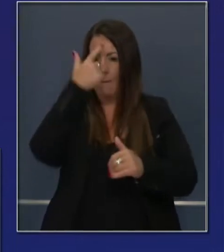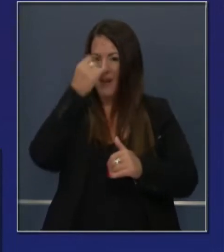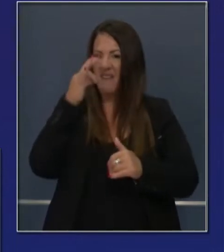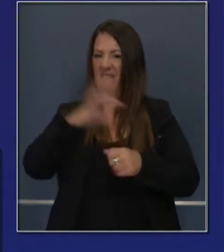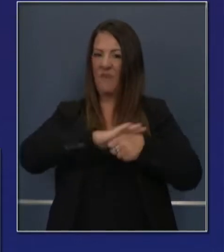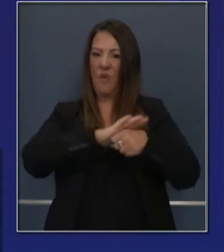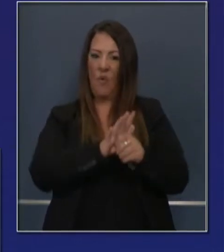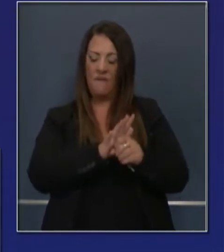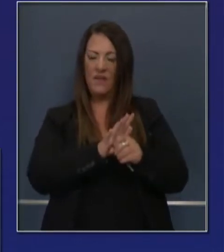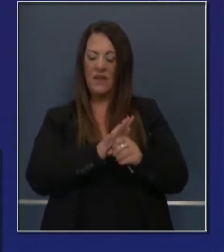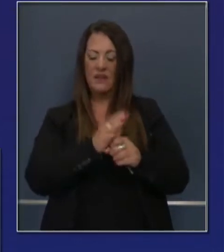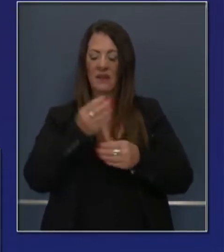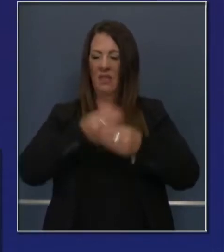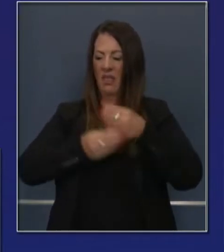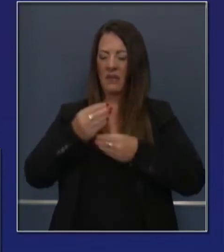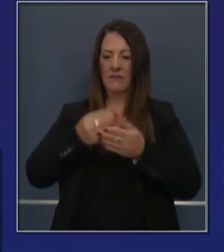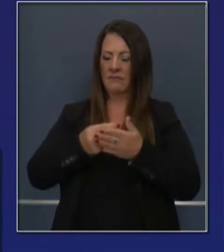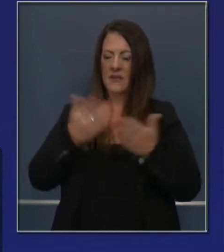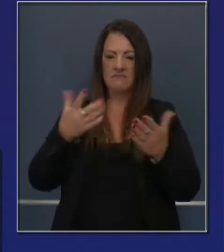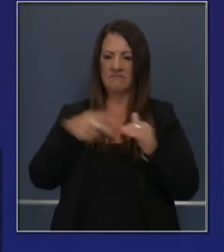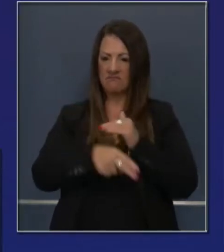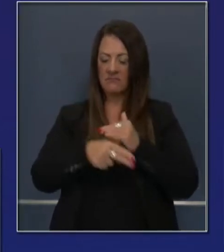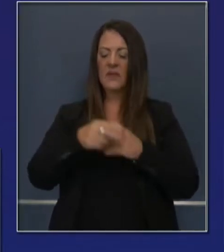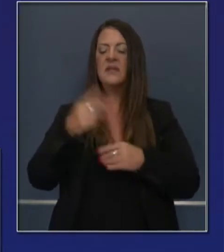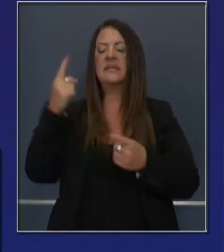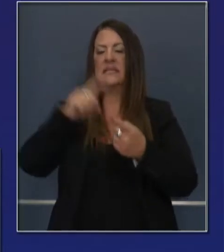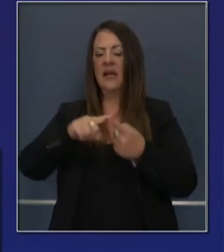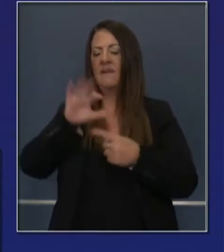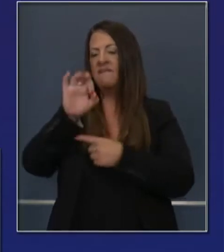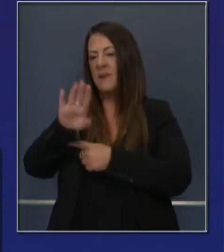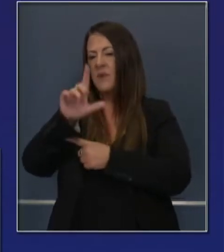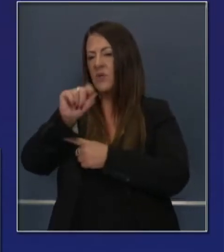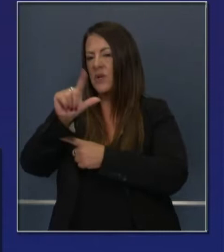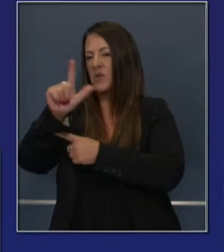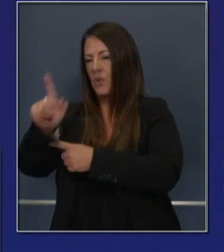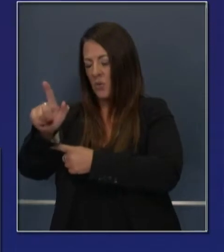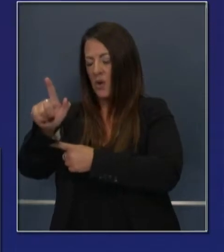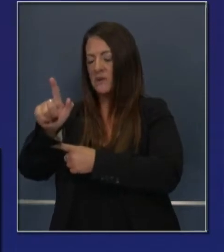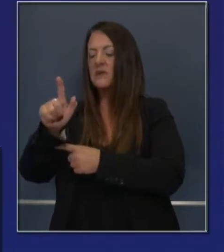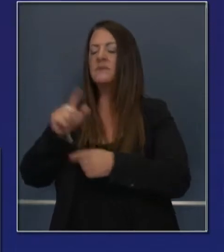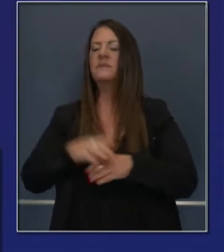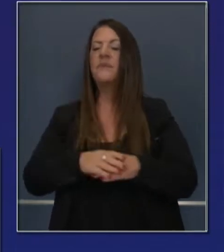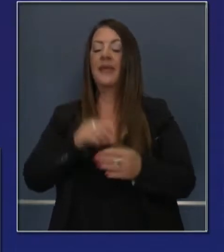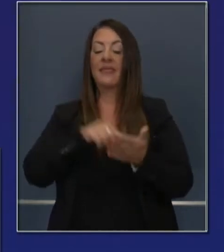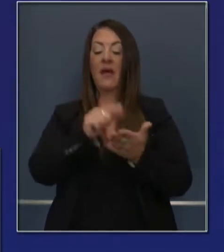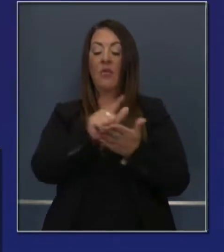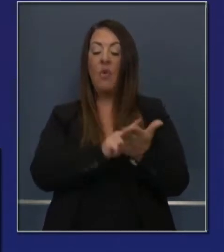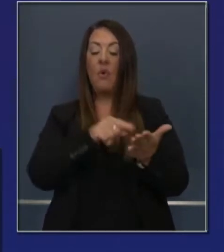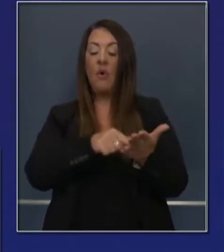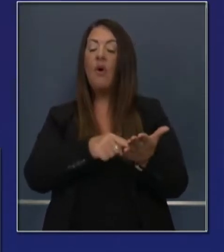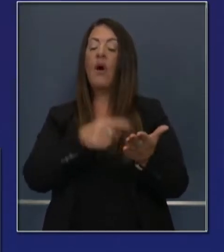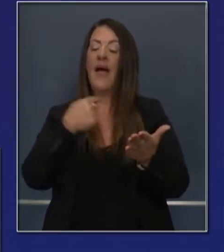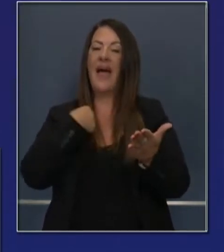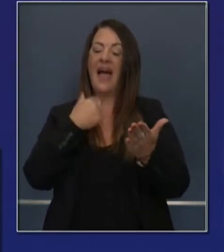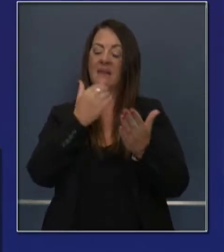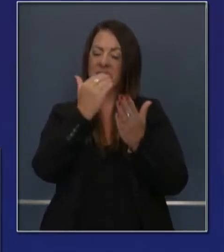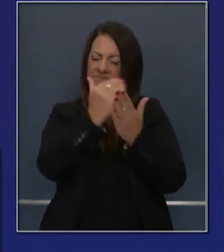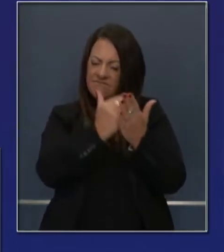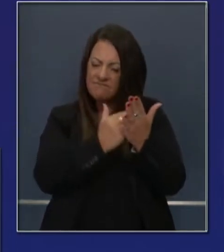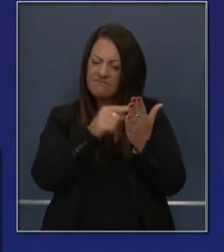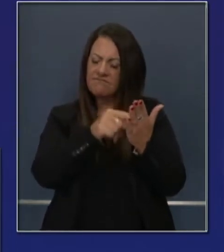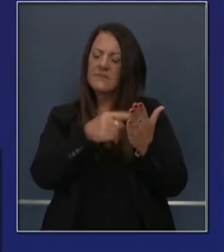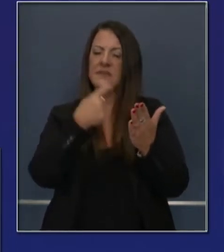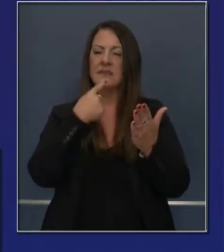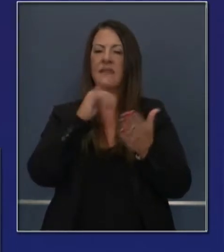through February 2021. There are provisions in the bill, provisions that we've advanced, where people